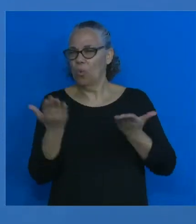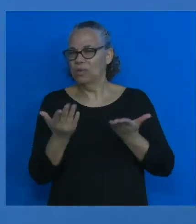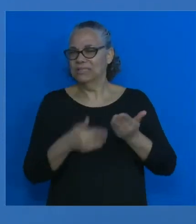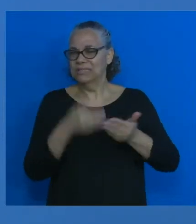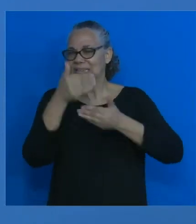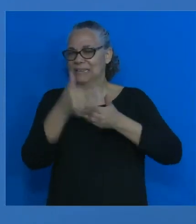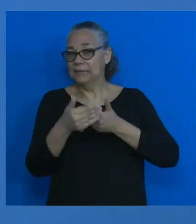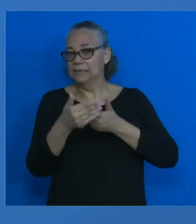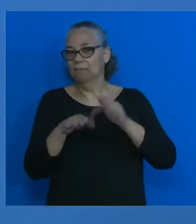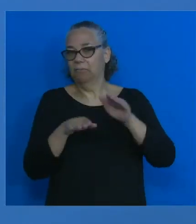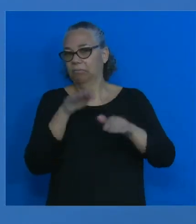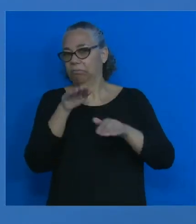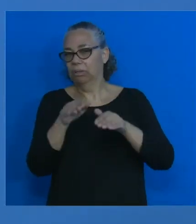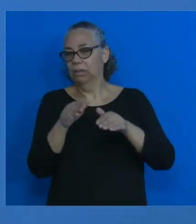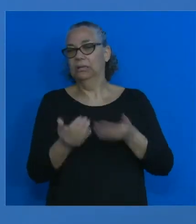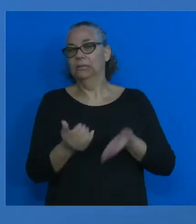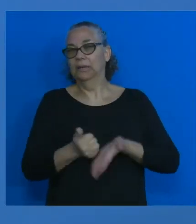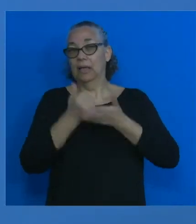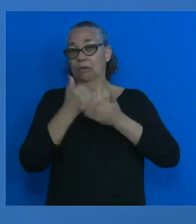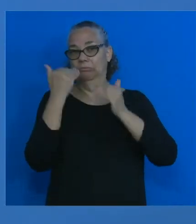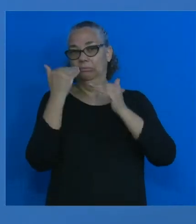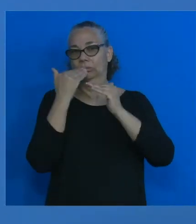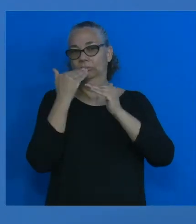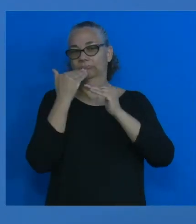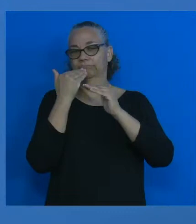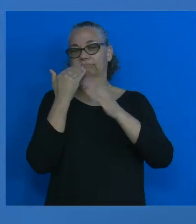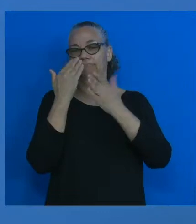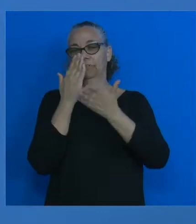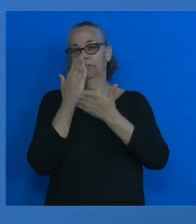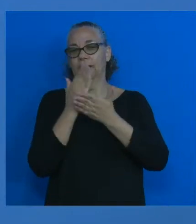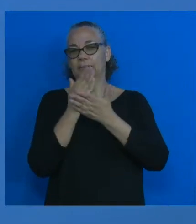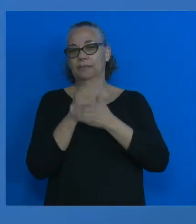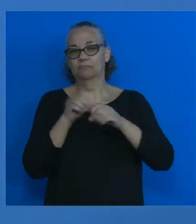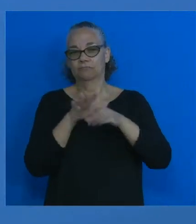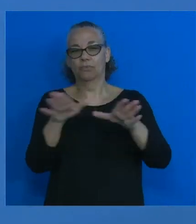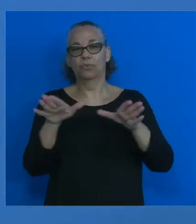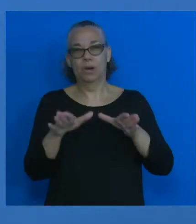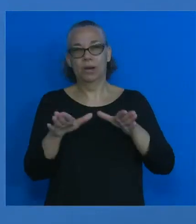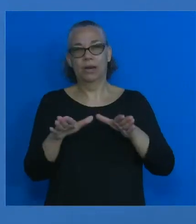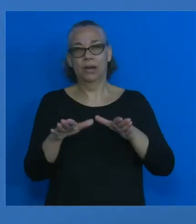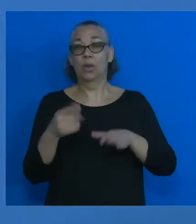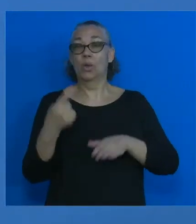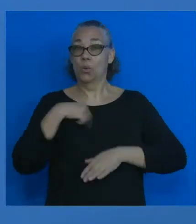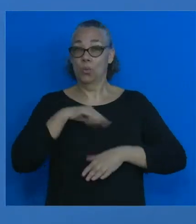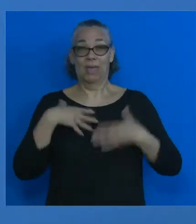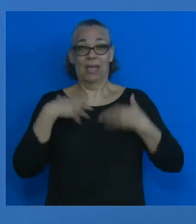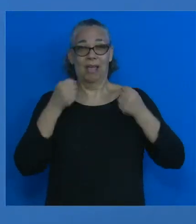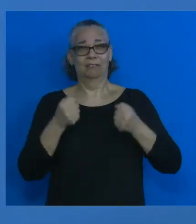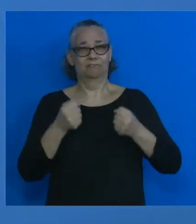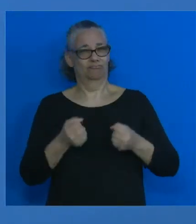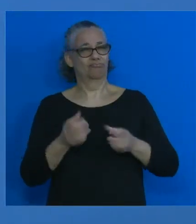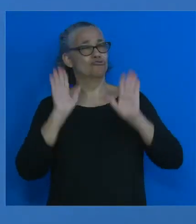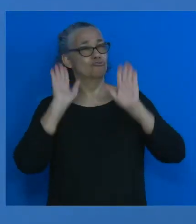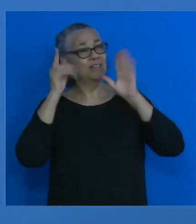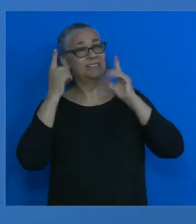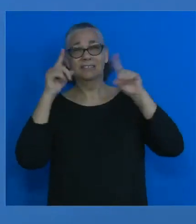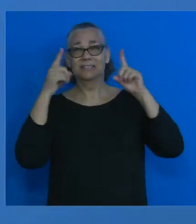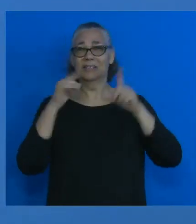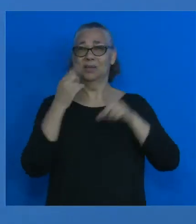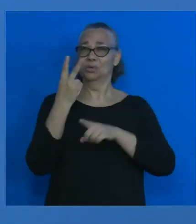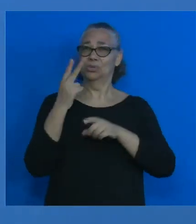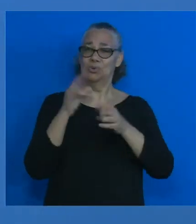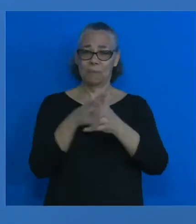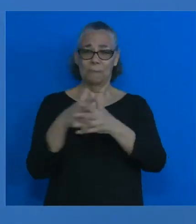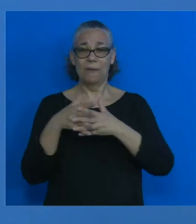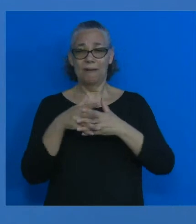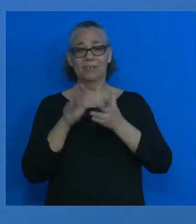prevent any possible spread. We Health has a track record of success at 2 American universities where the app has